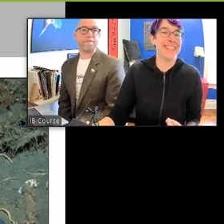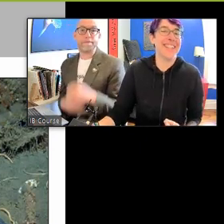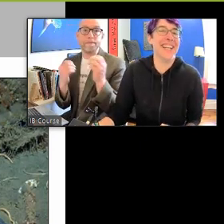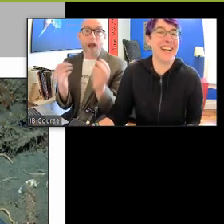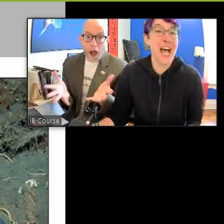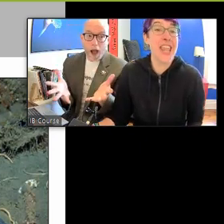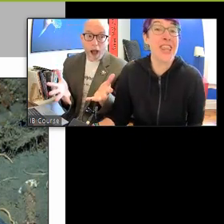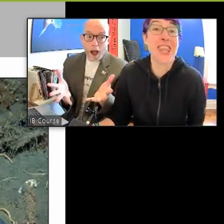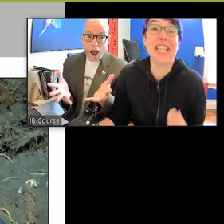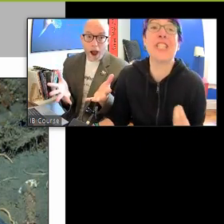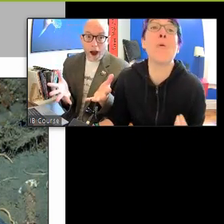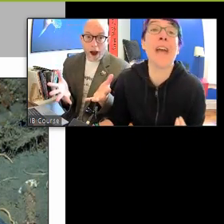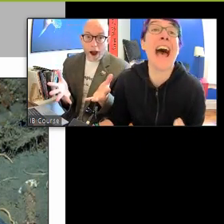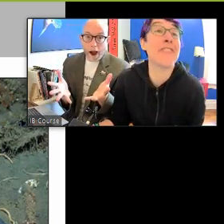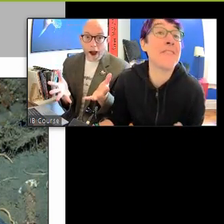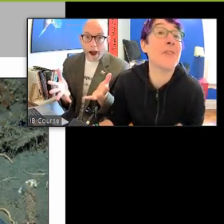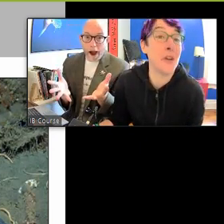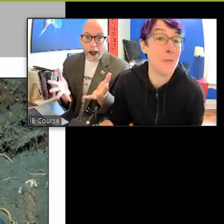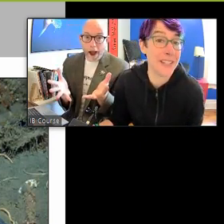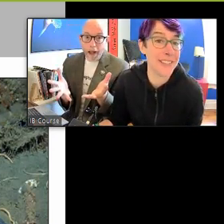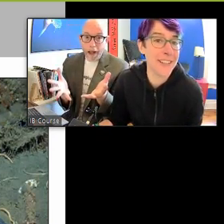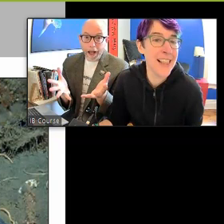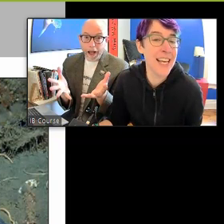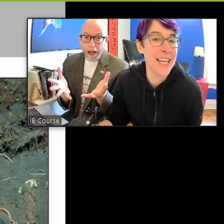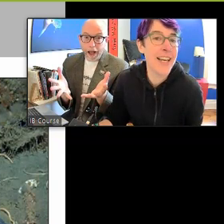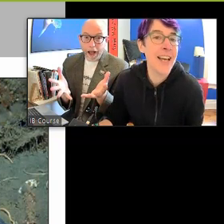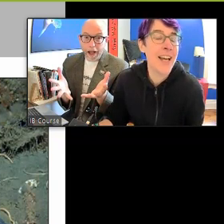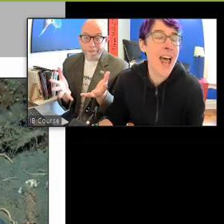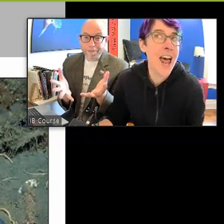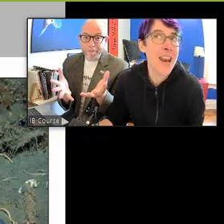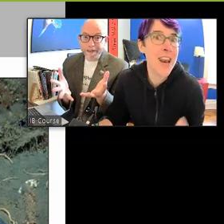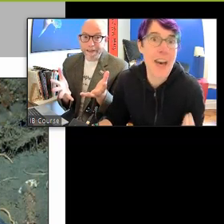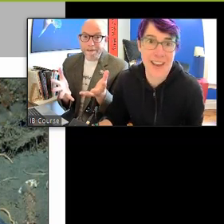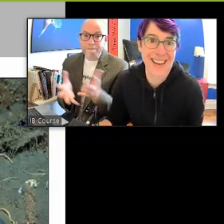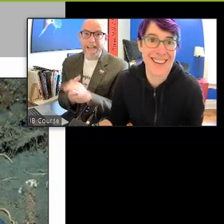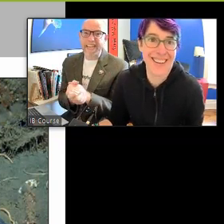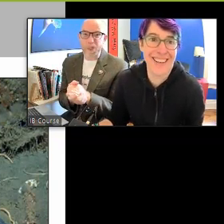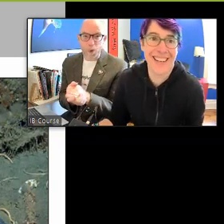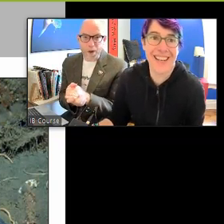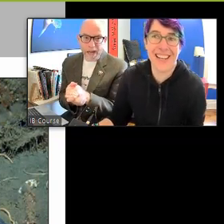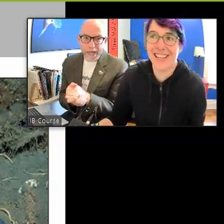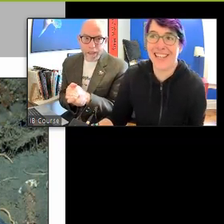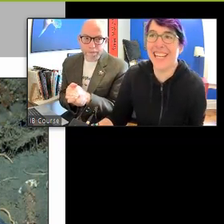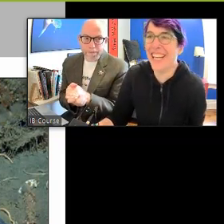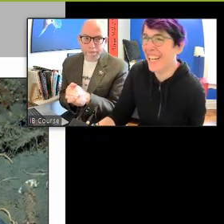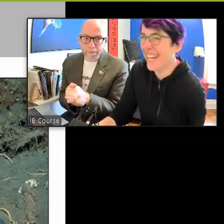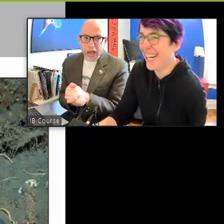And they don't have hemoglobin. Like, nothing. Like they just hold their